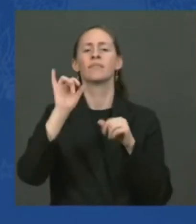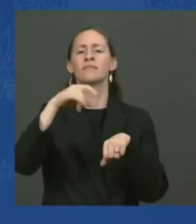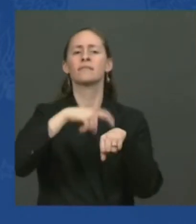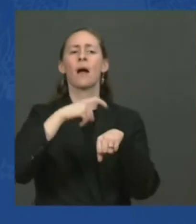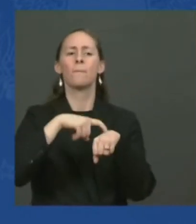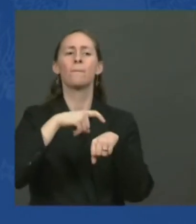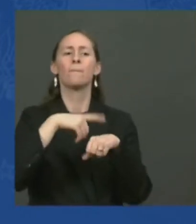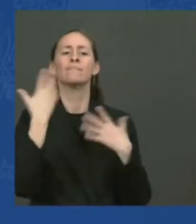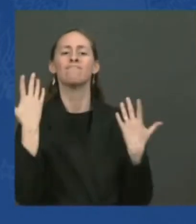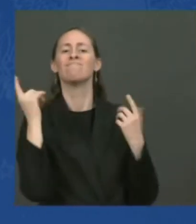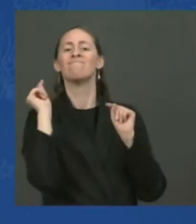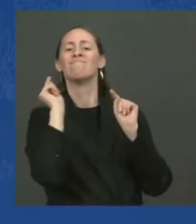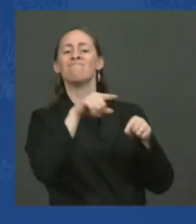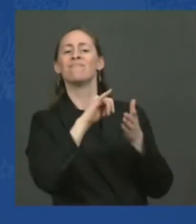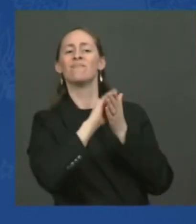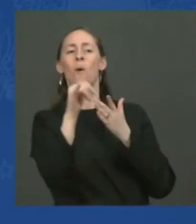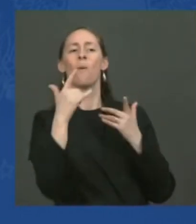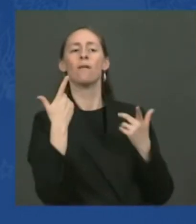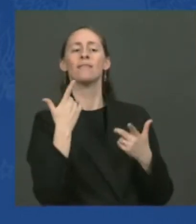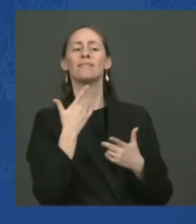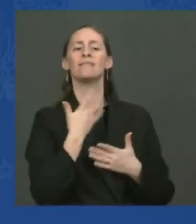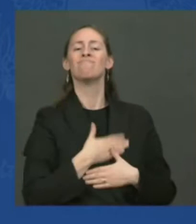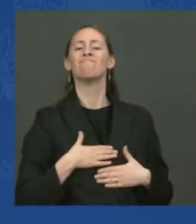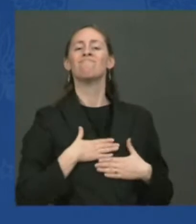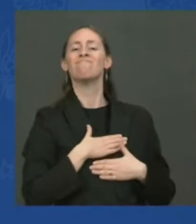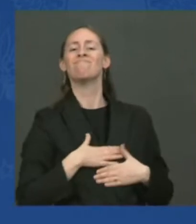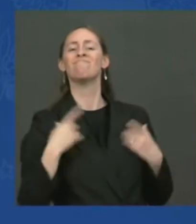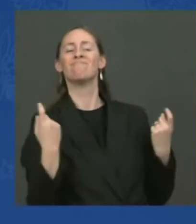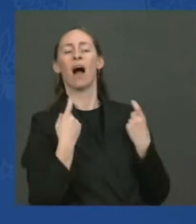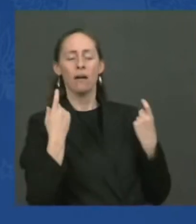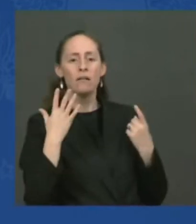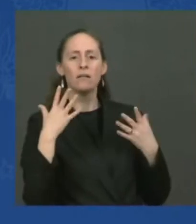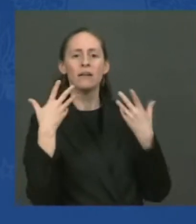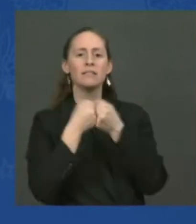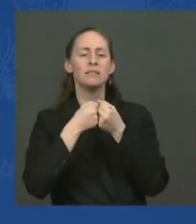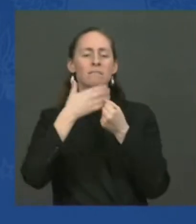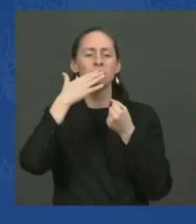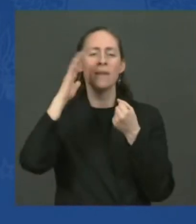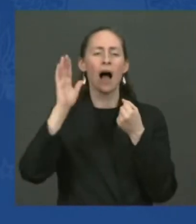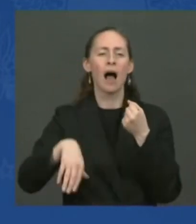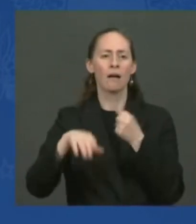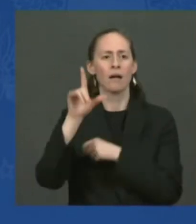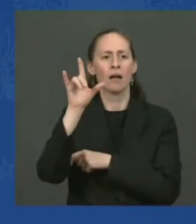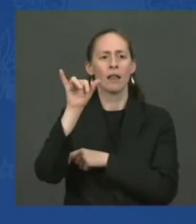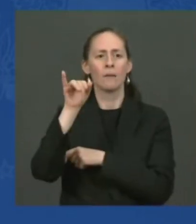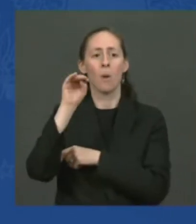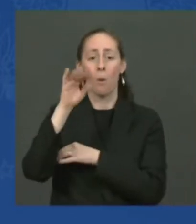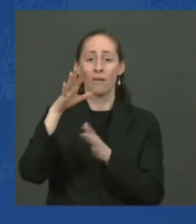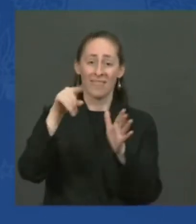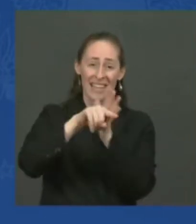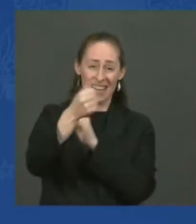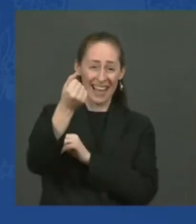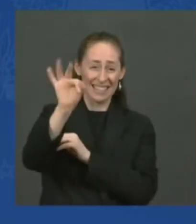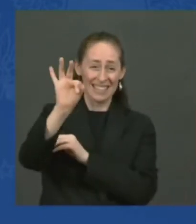were killed in a limo crash in Schoharie. As the president deeply